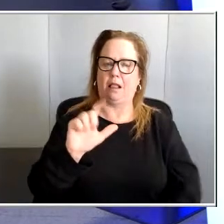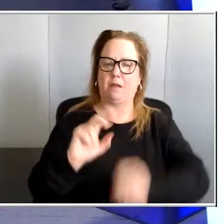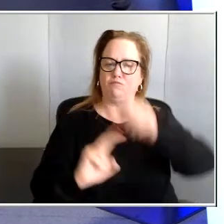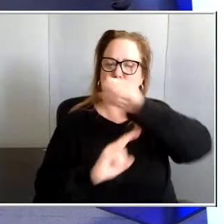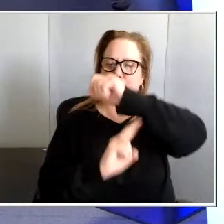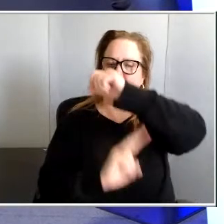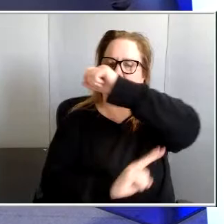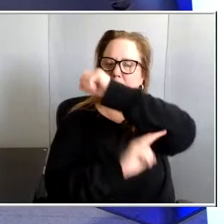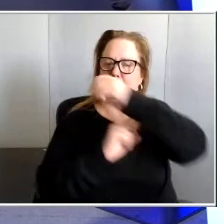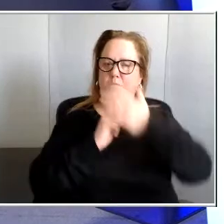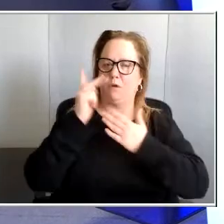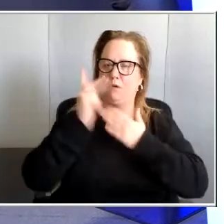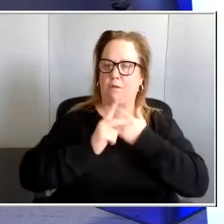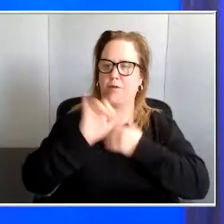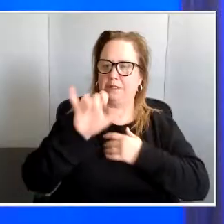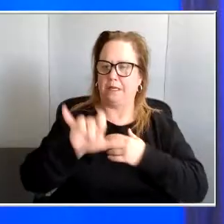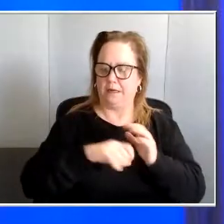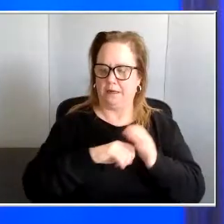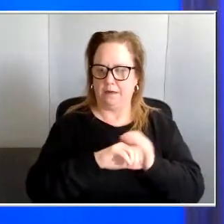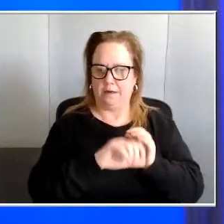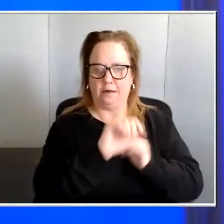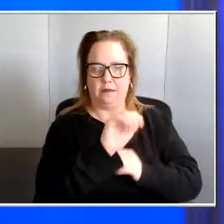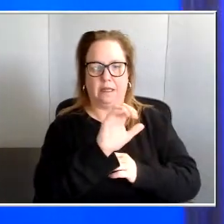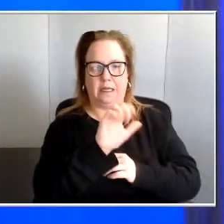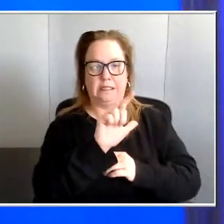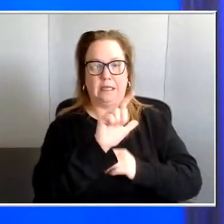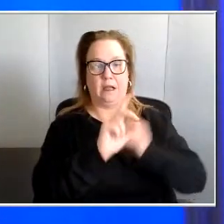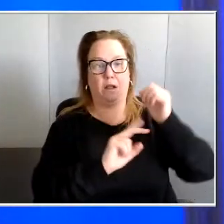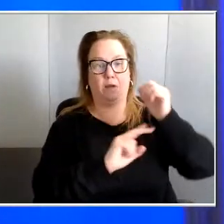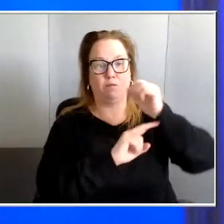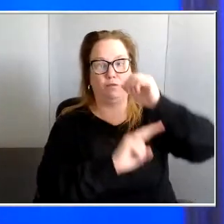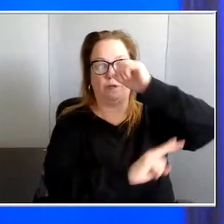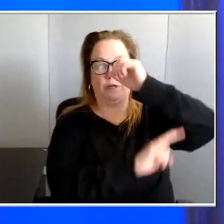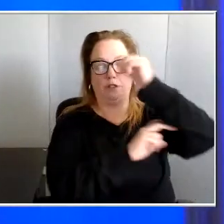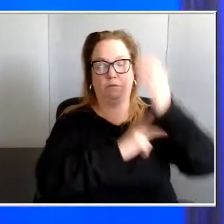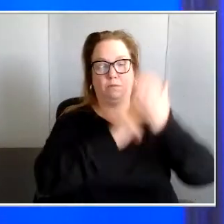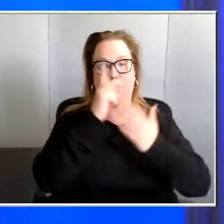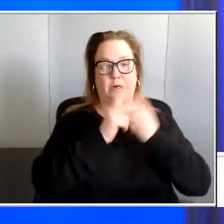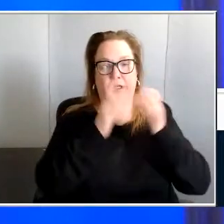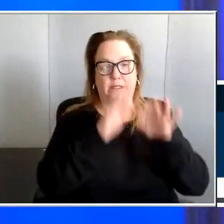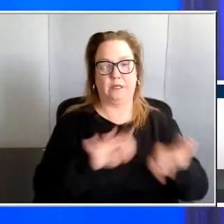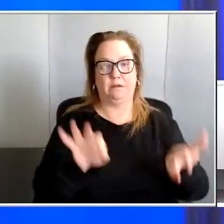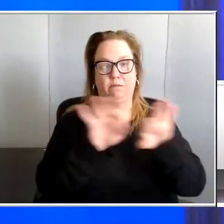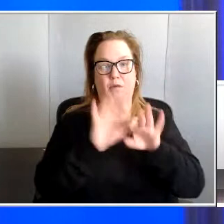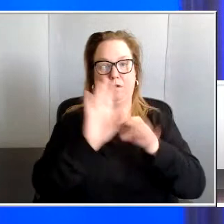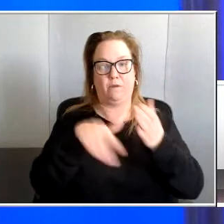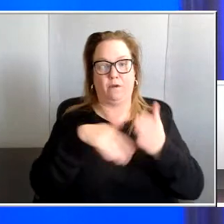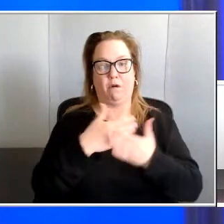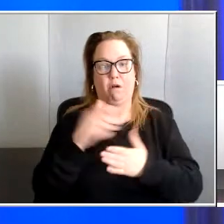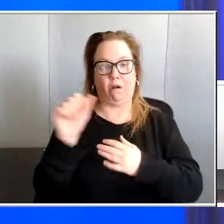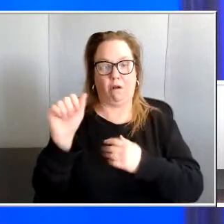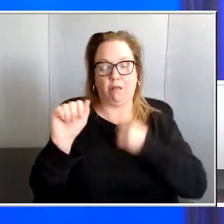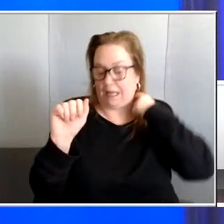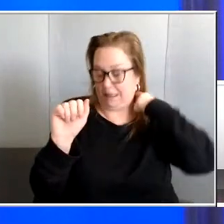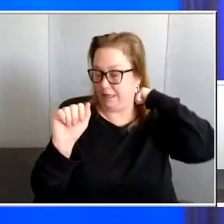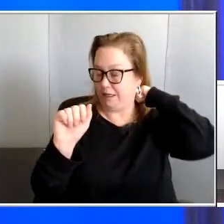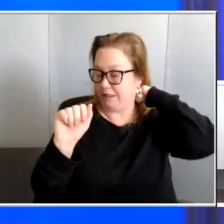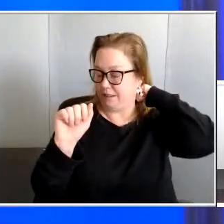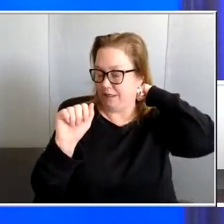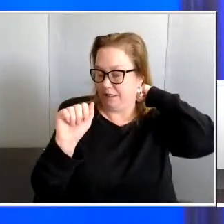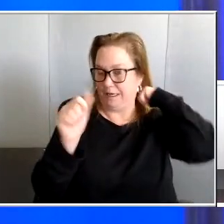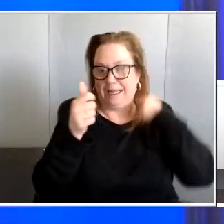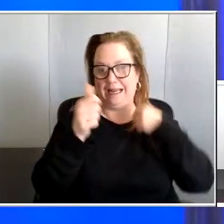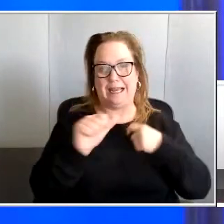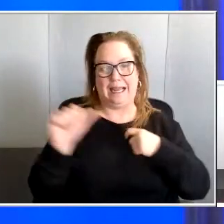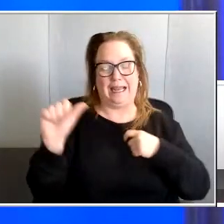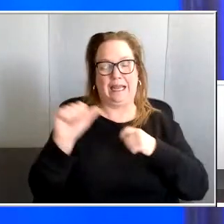that important? The ACL Bridge program is so important for all athletes who present with any biomechanical